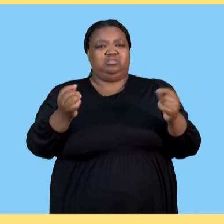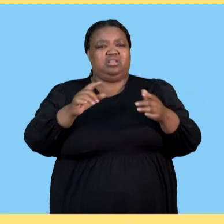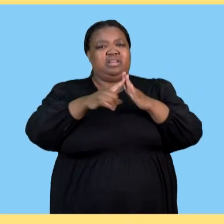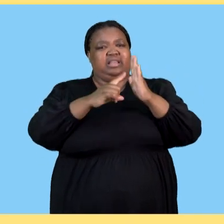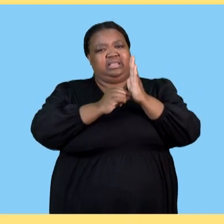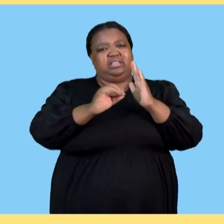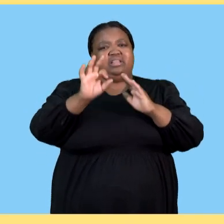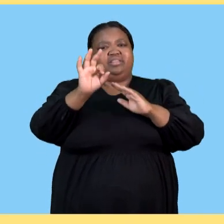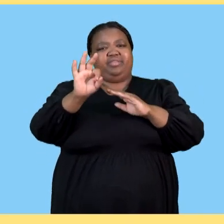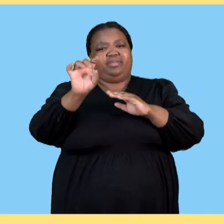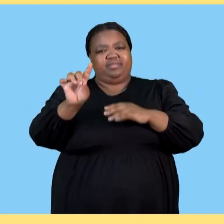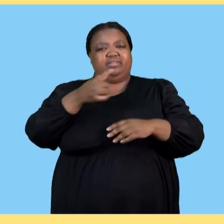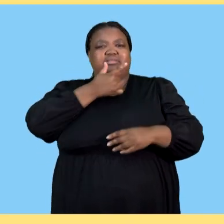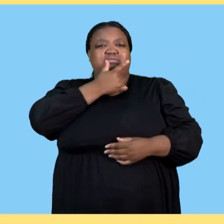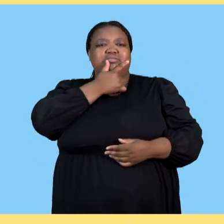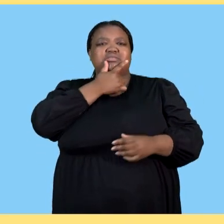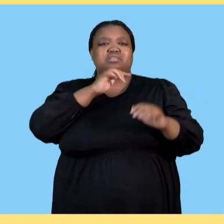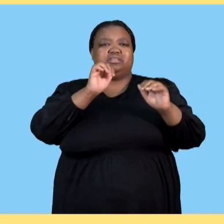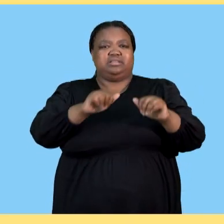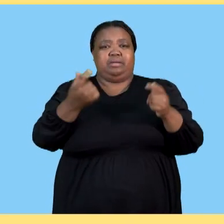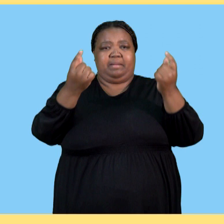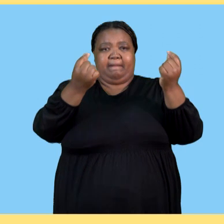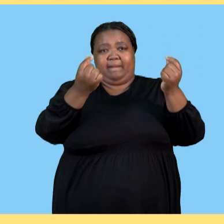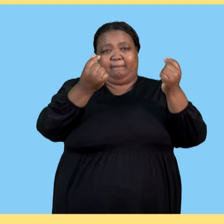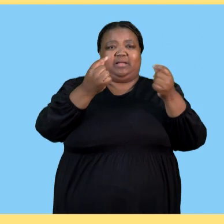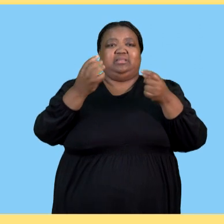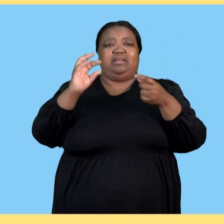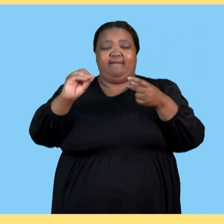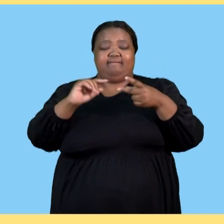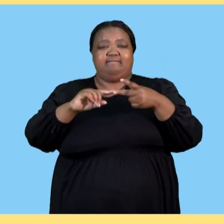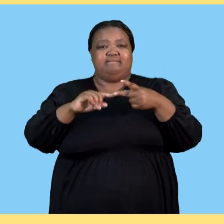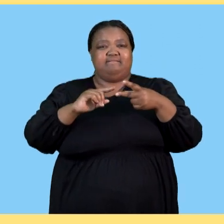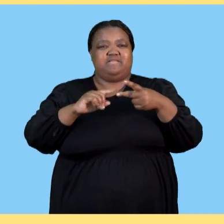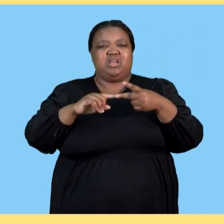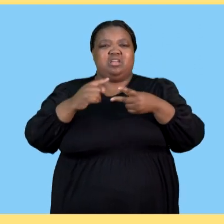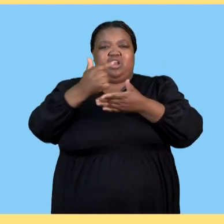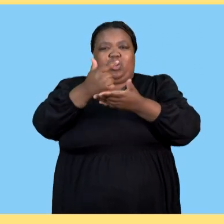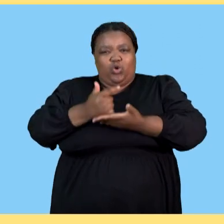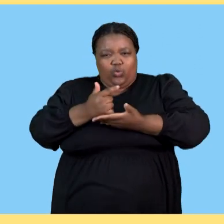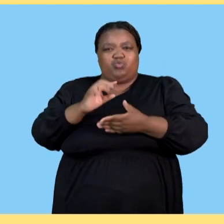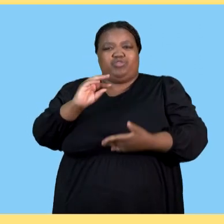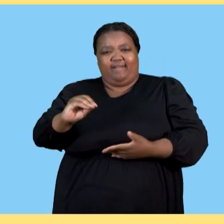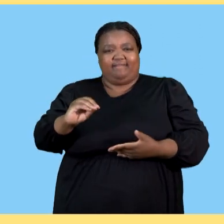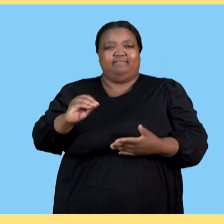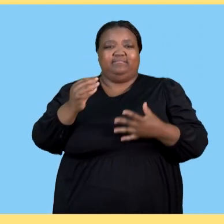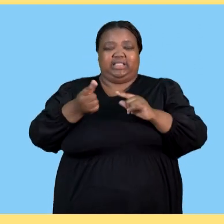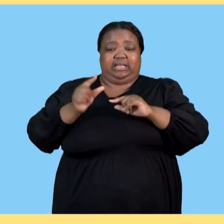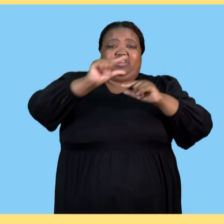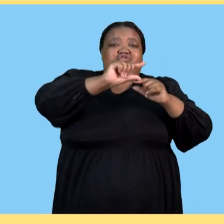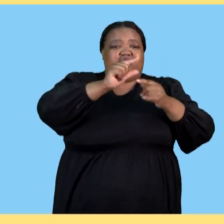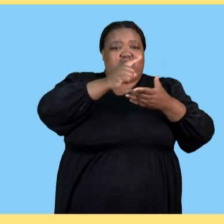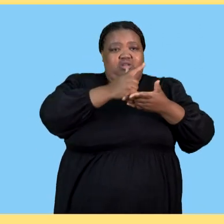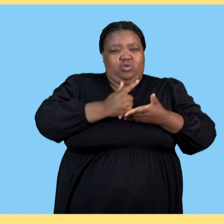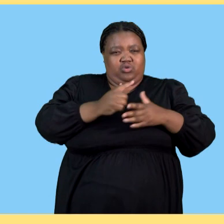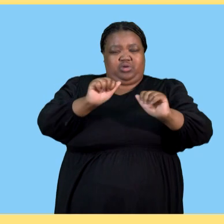the 31st of December. We have capital, we have the loan from Store Bank, and then we have interest on the loan. Let's see